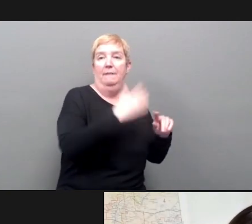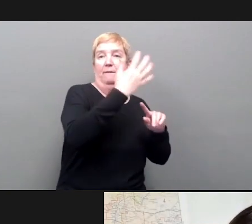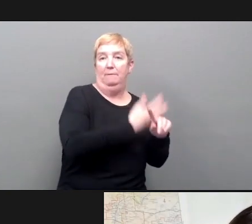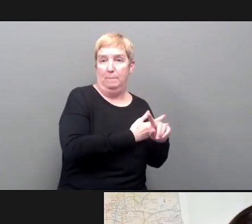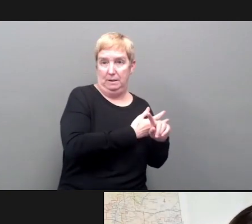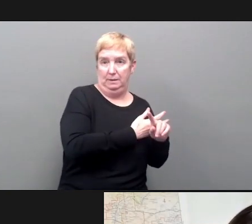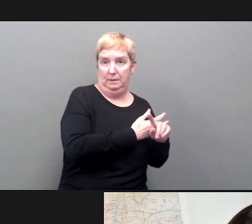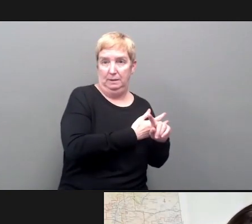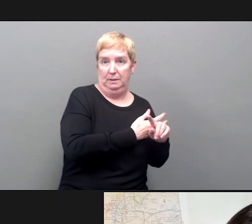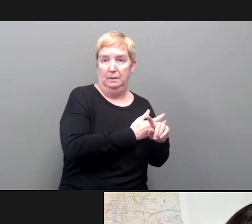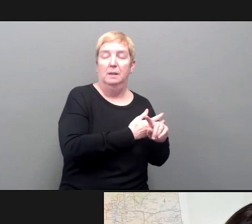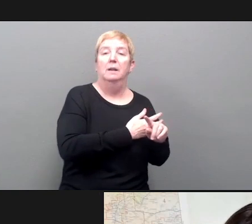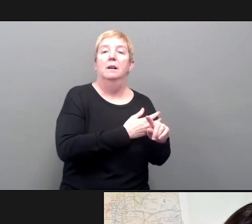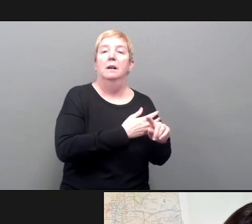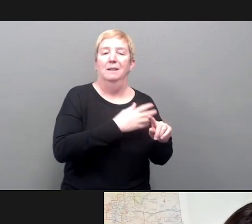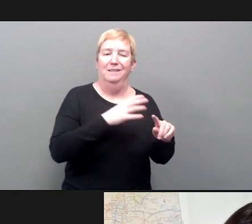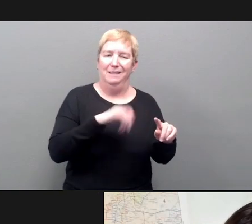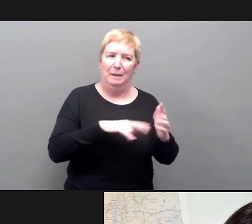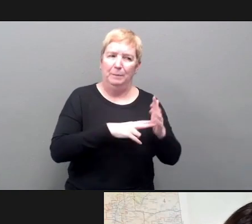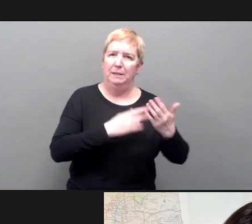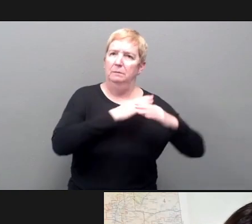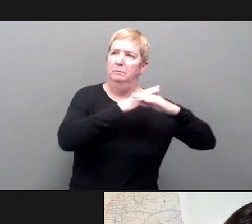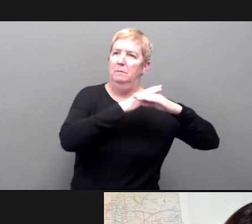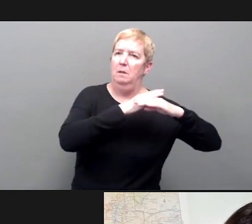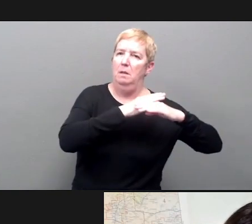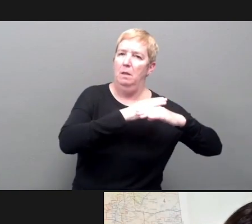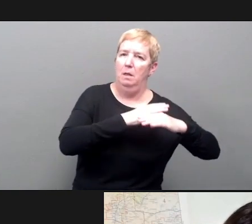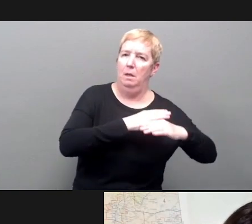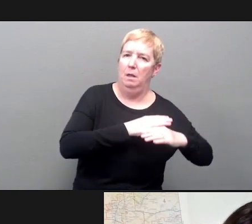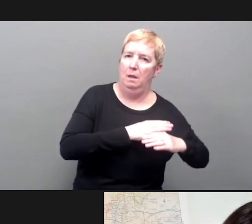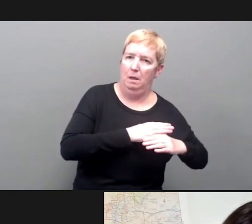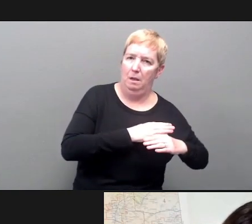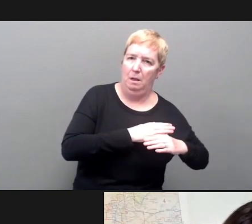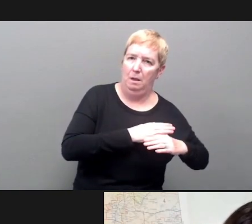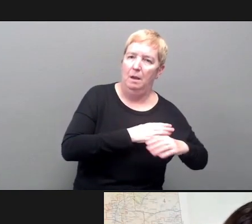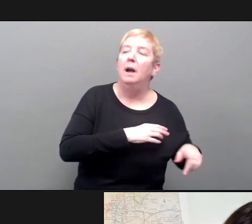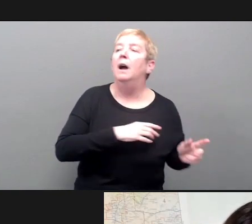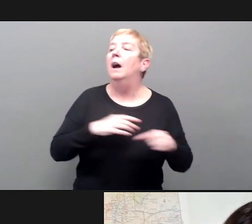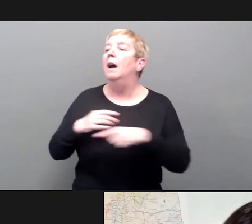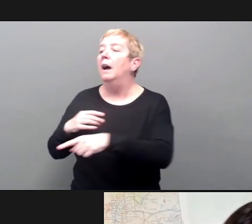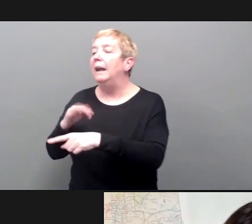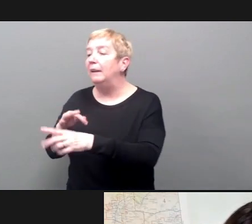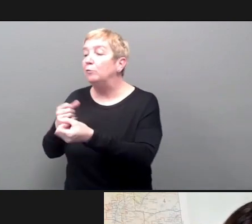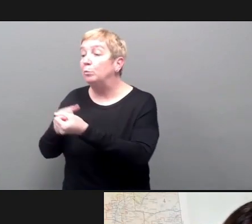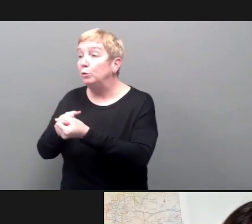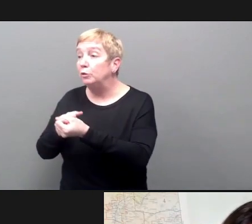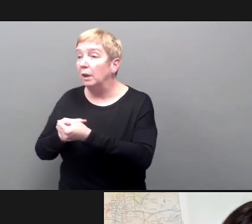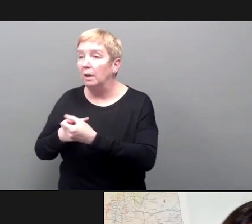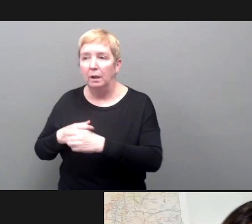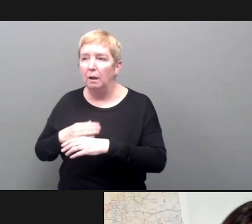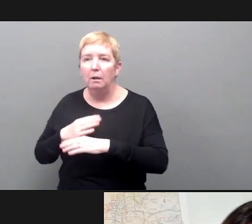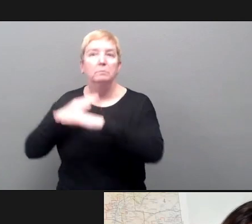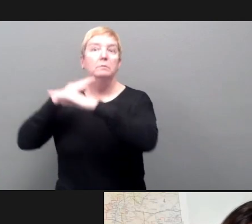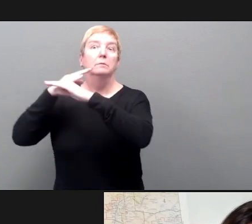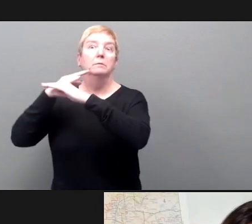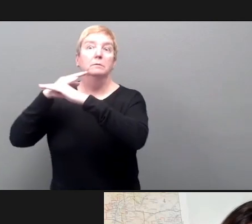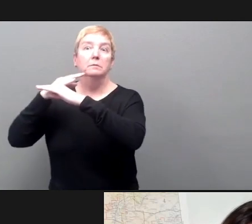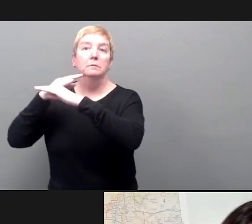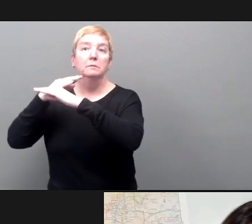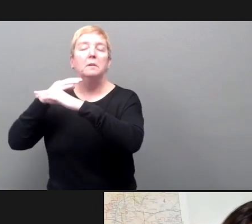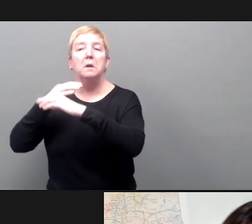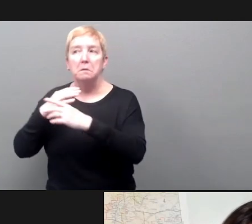booster because of the time frame, they're immune competent as well. And then there's people who just had